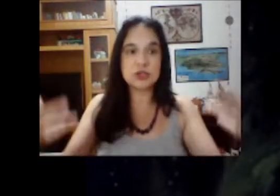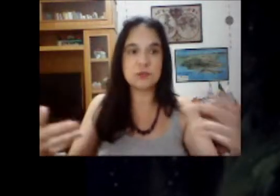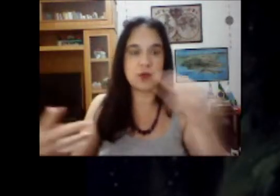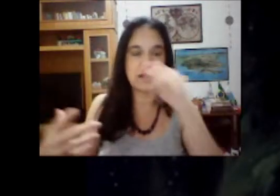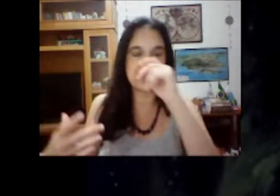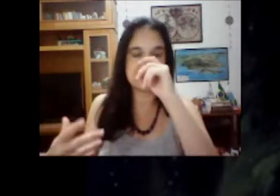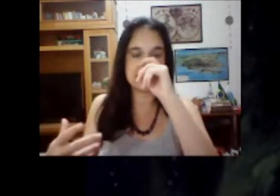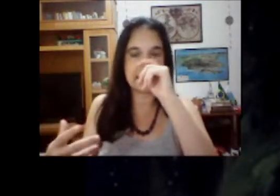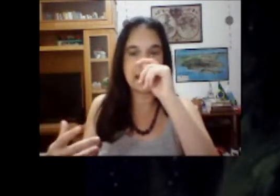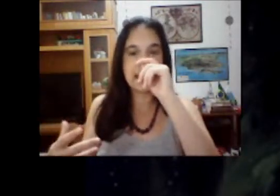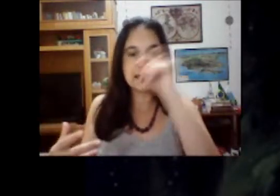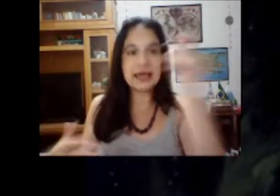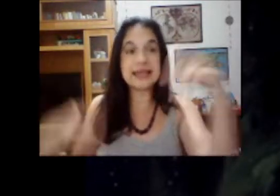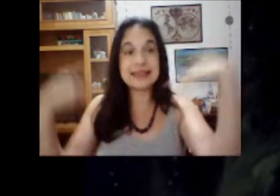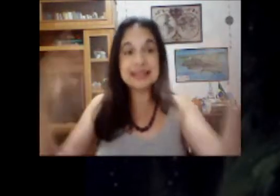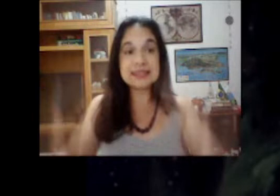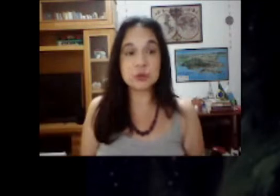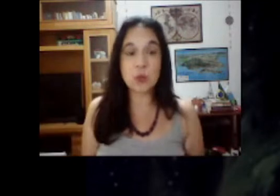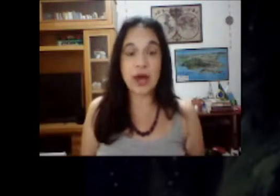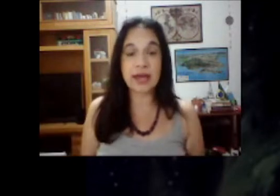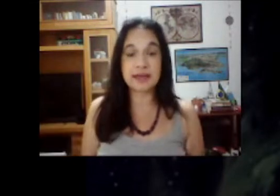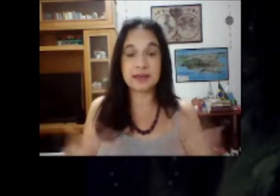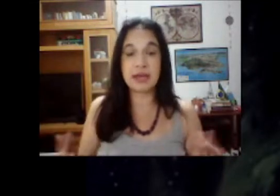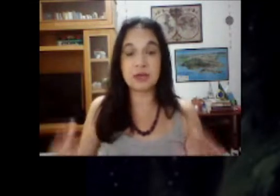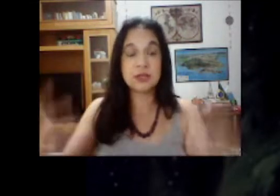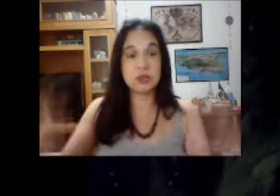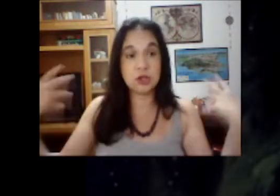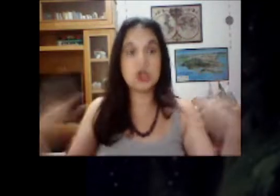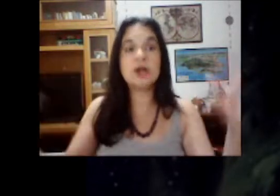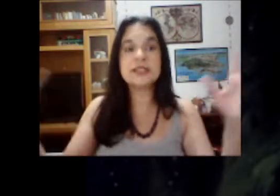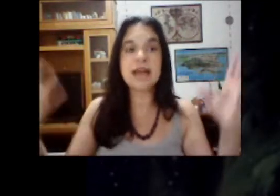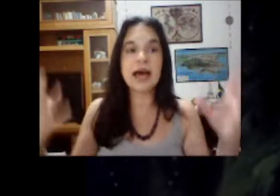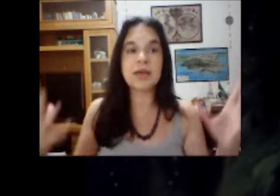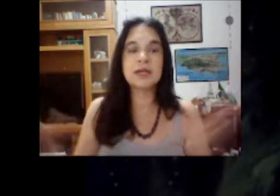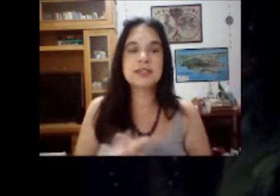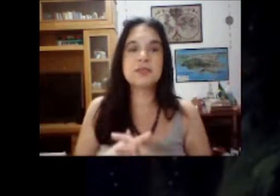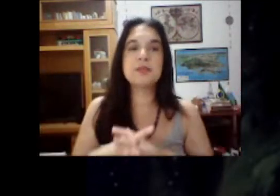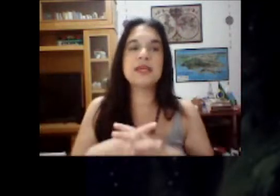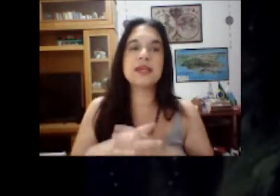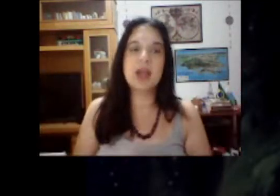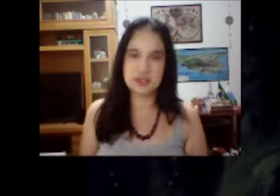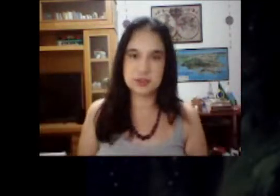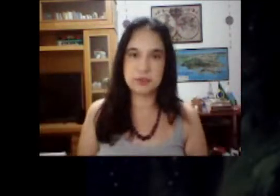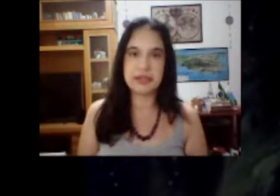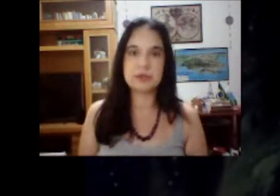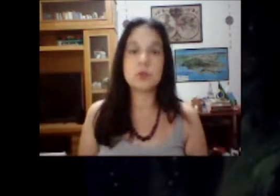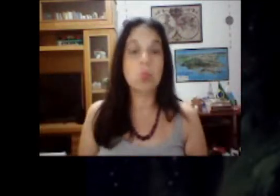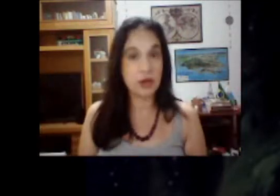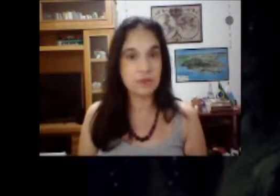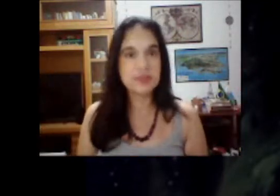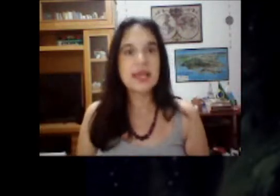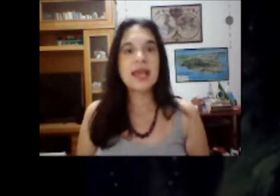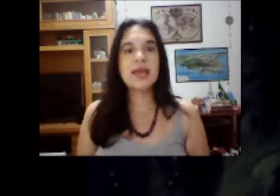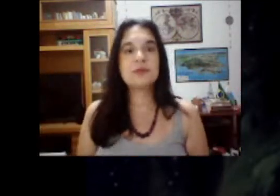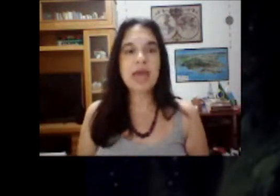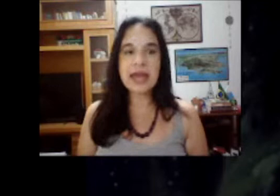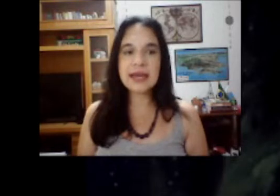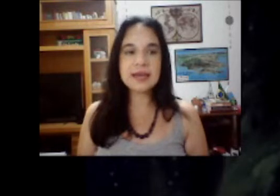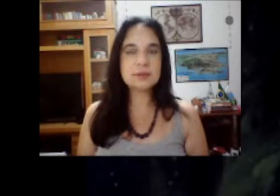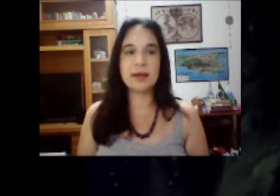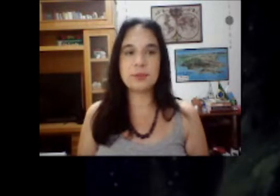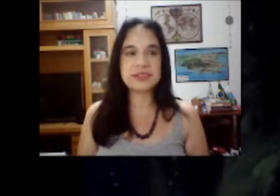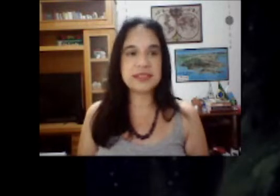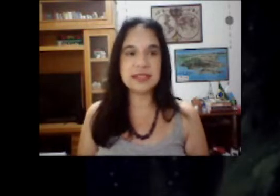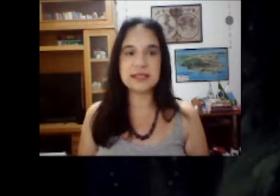go so far as to say that this is why the marriage took a long time to be consummated. Well, if